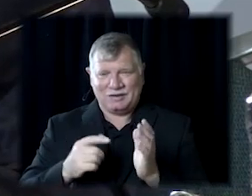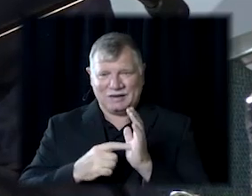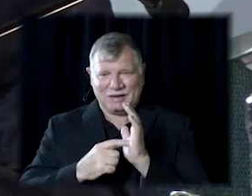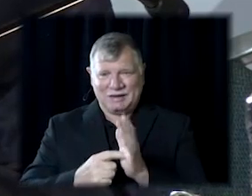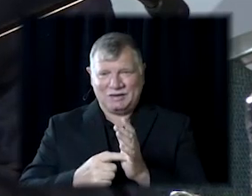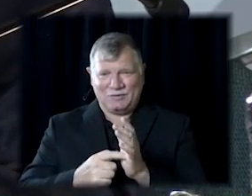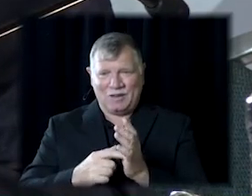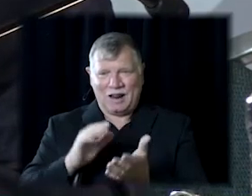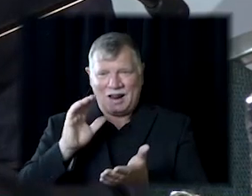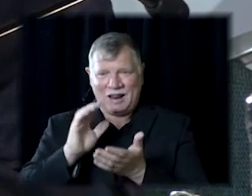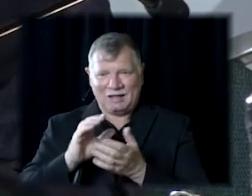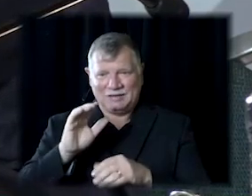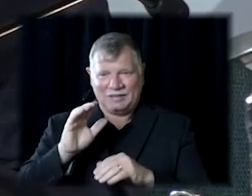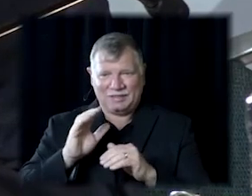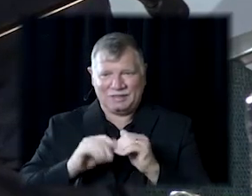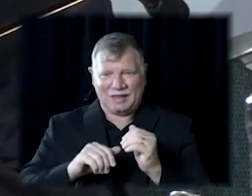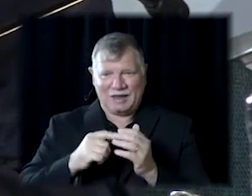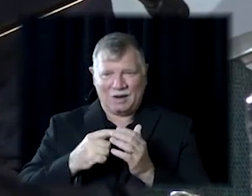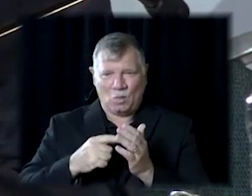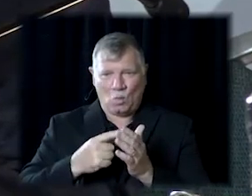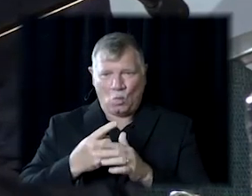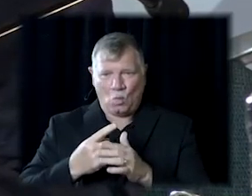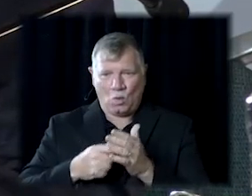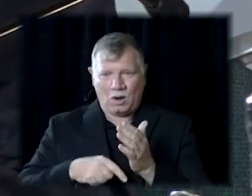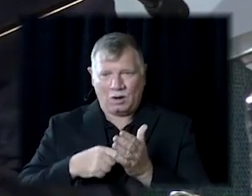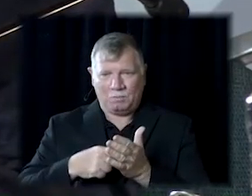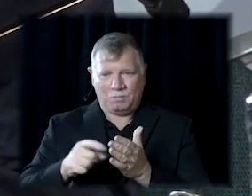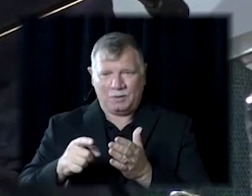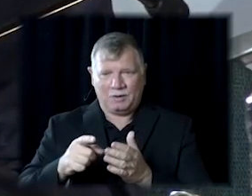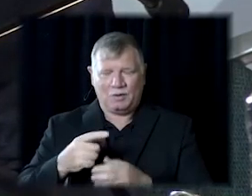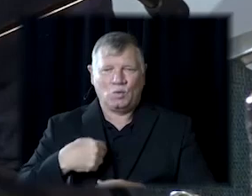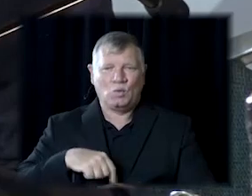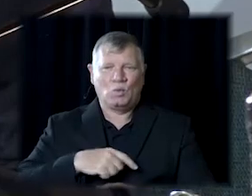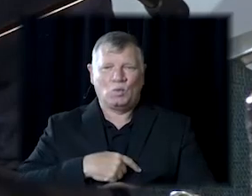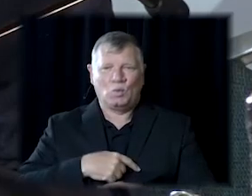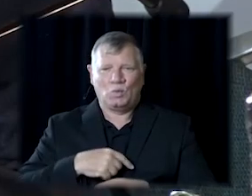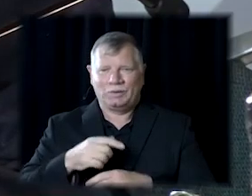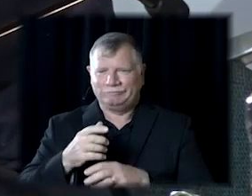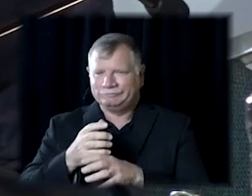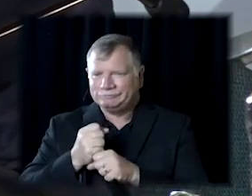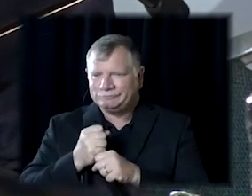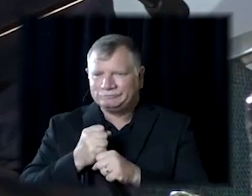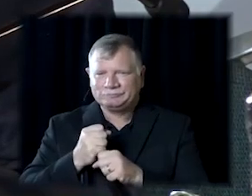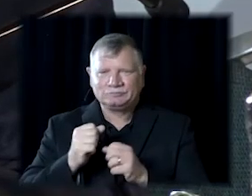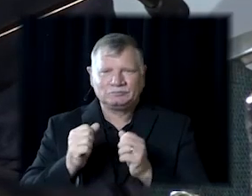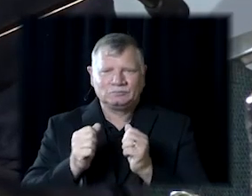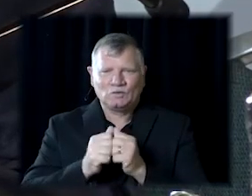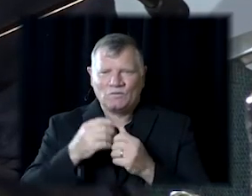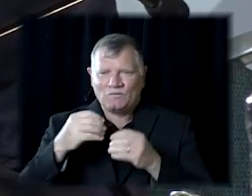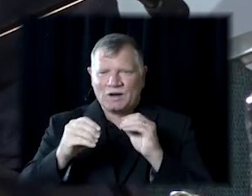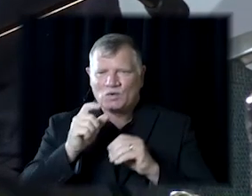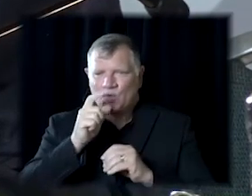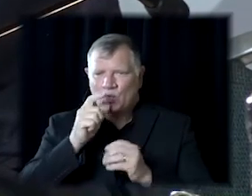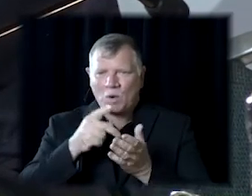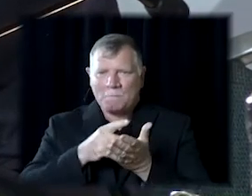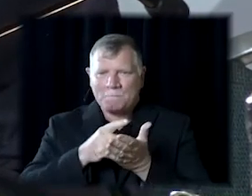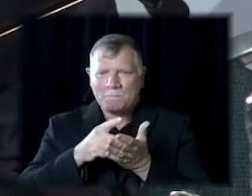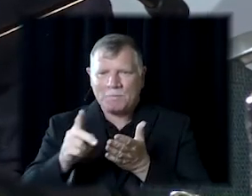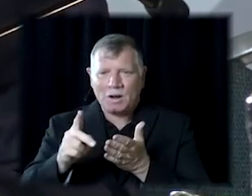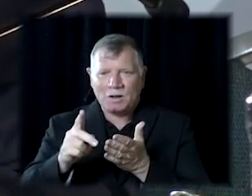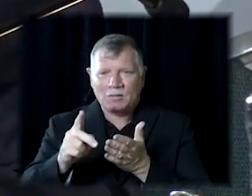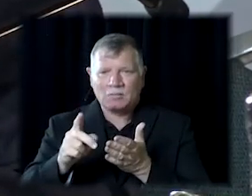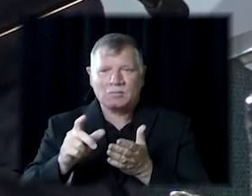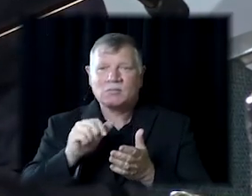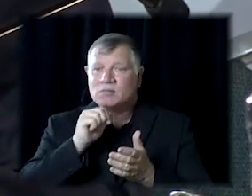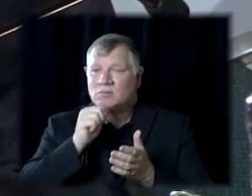indicated was less than the amount paid. So we took issue with those vendors that were paid. Either there